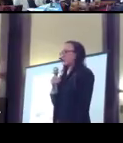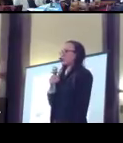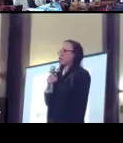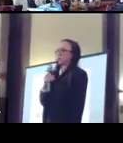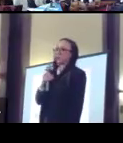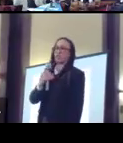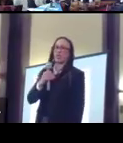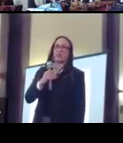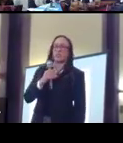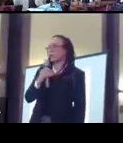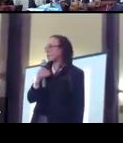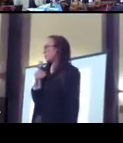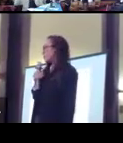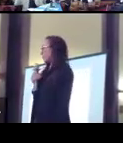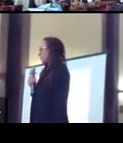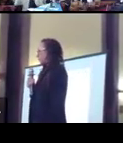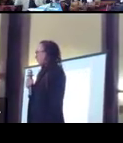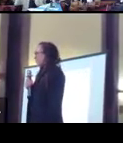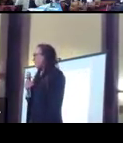have to understand their intersection.